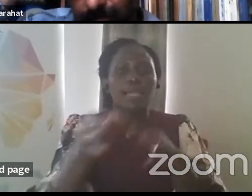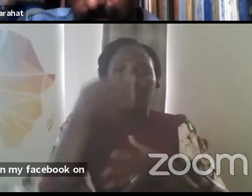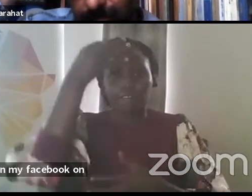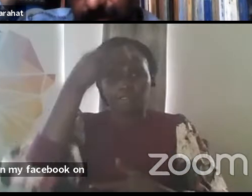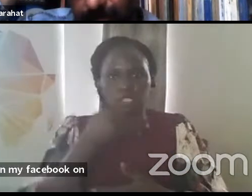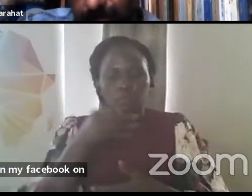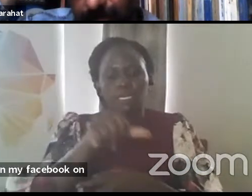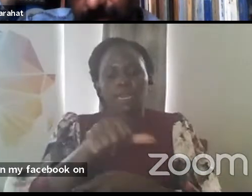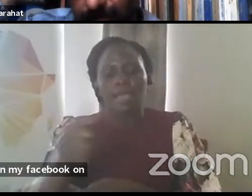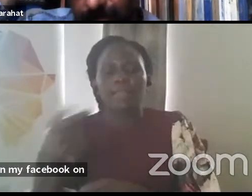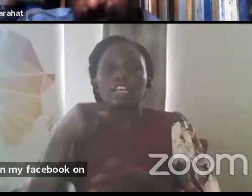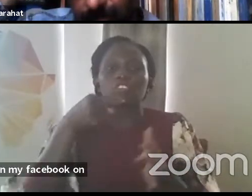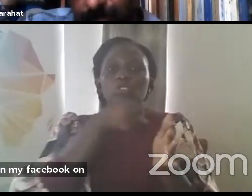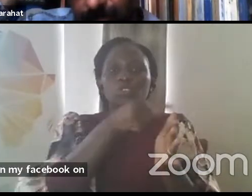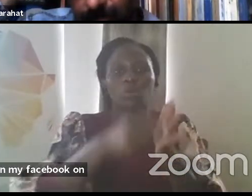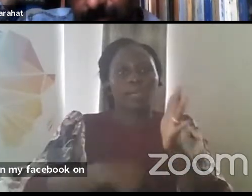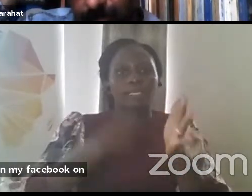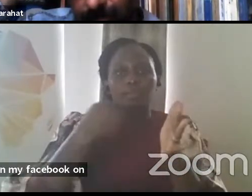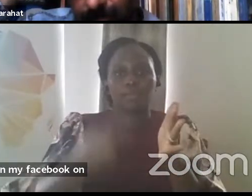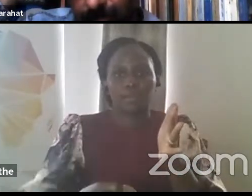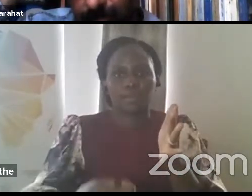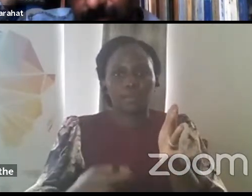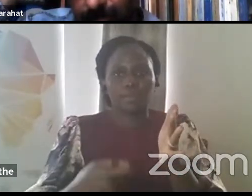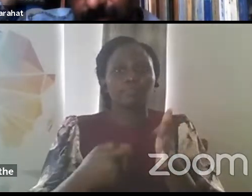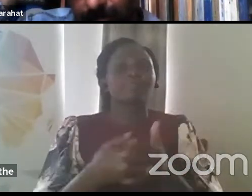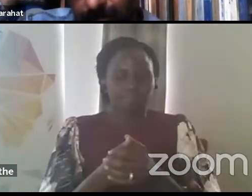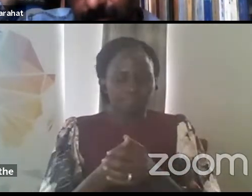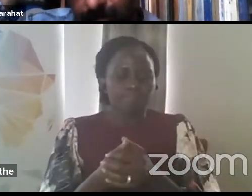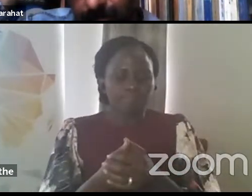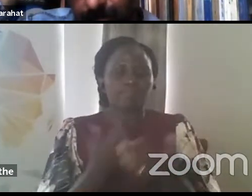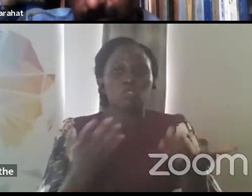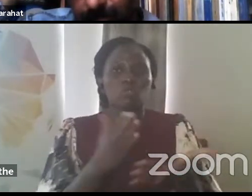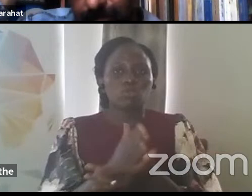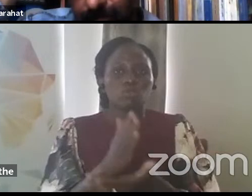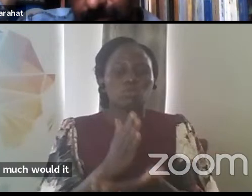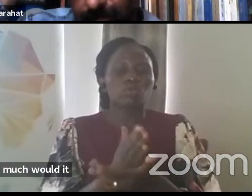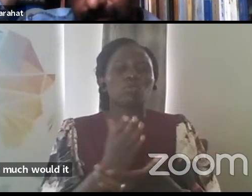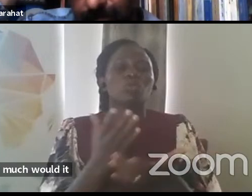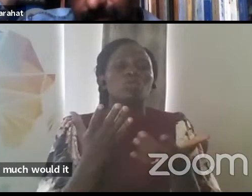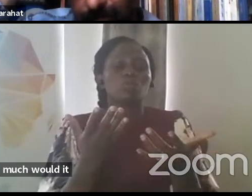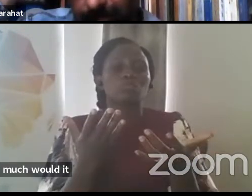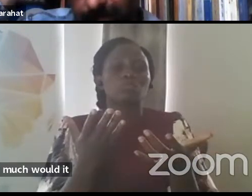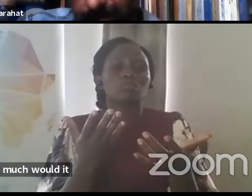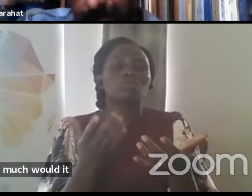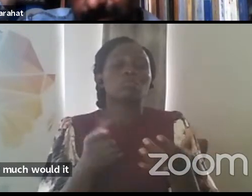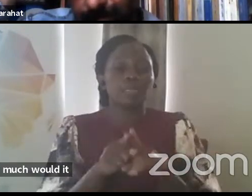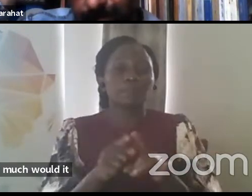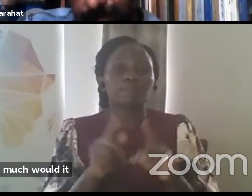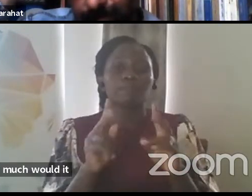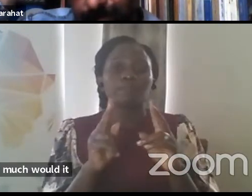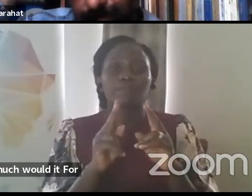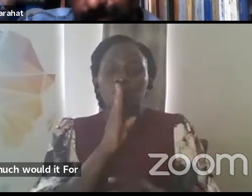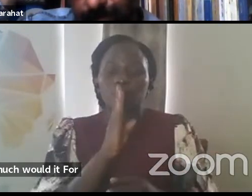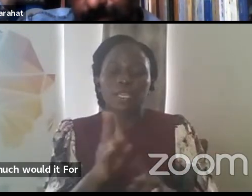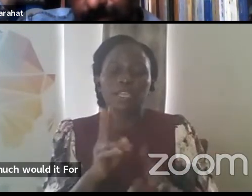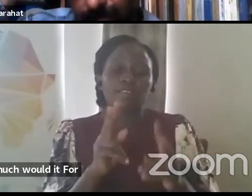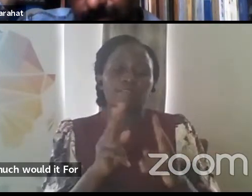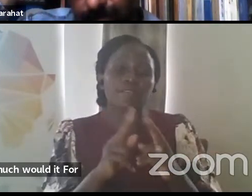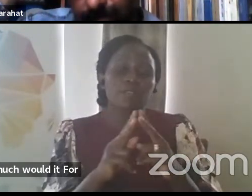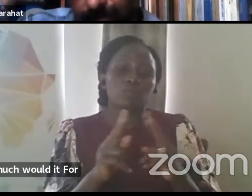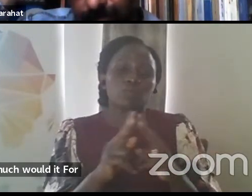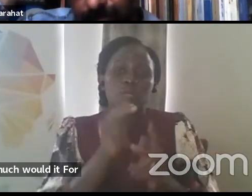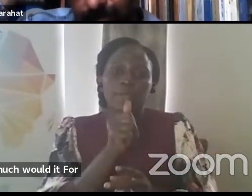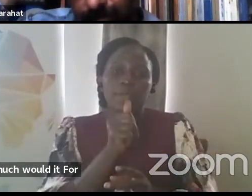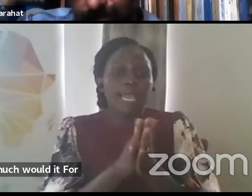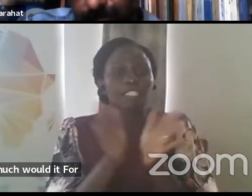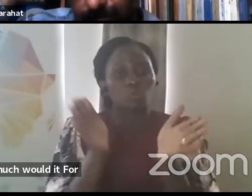social media, and they pretty much would infringe the privacy of other people and posting